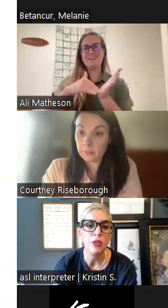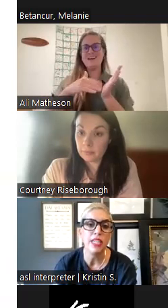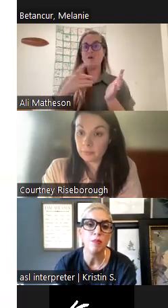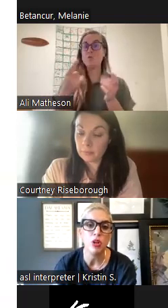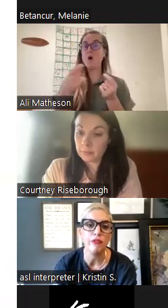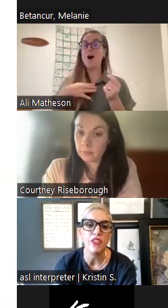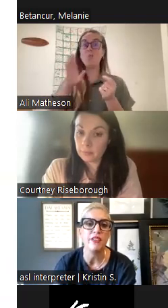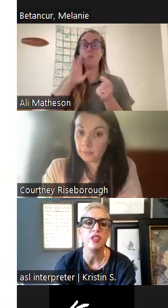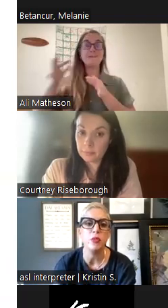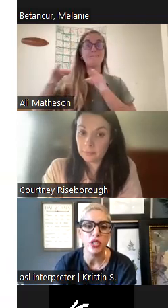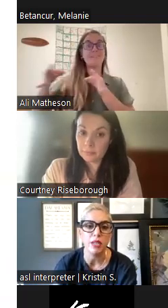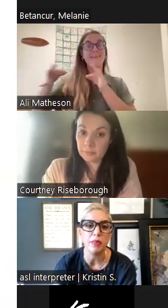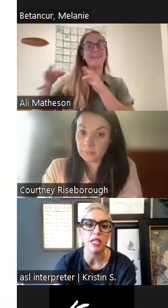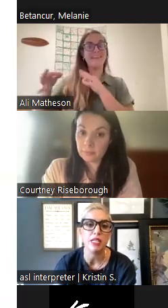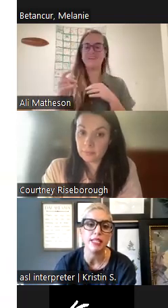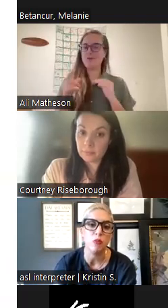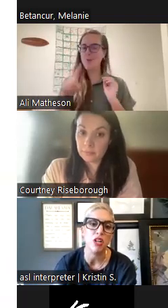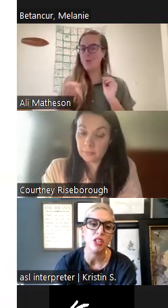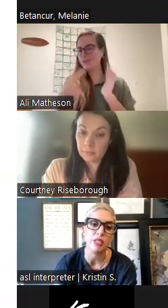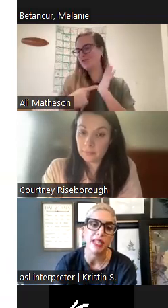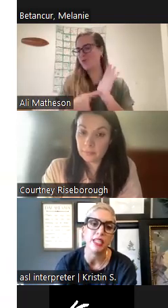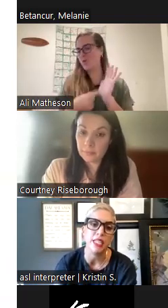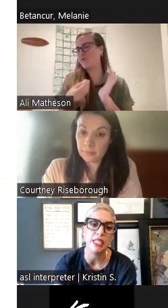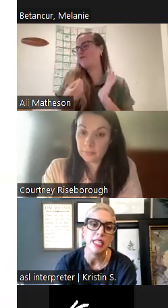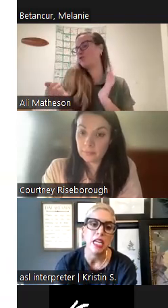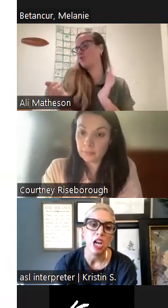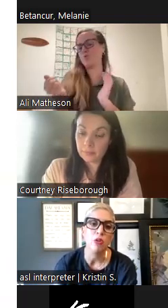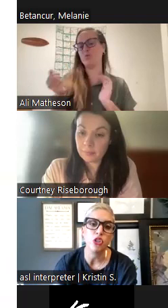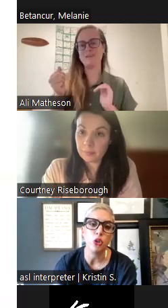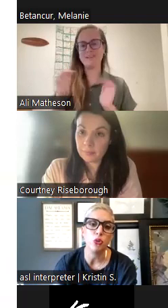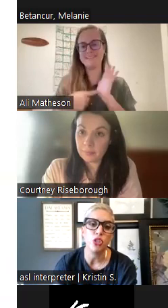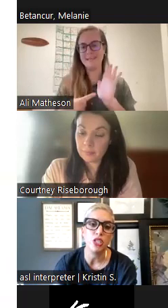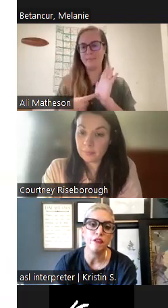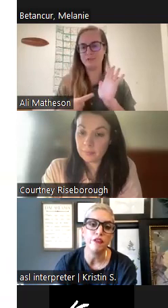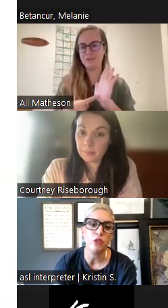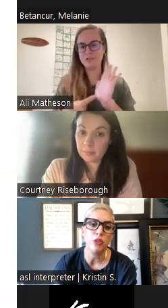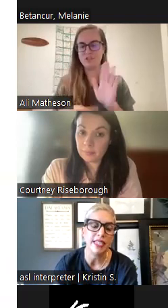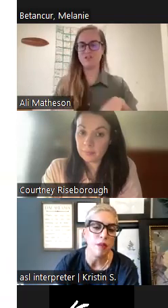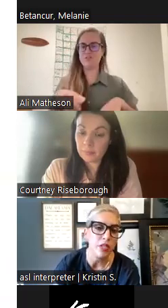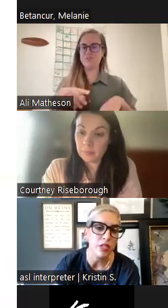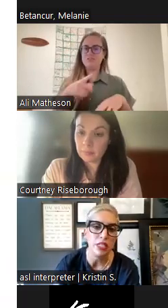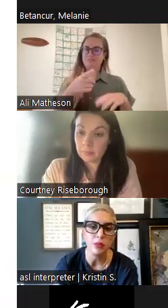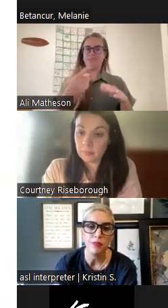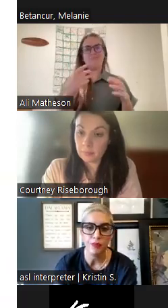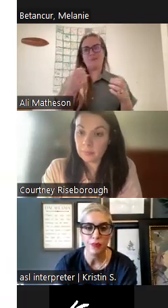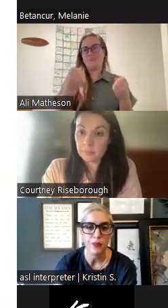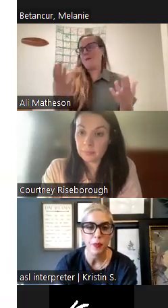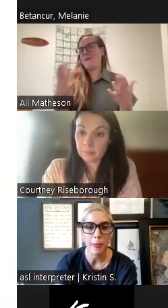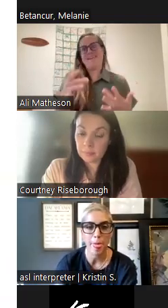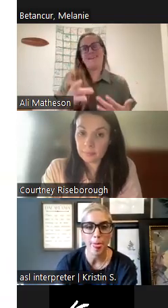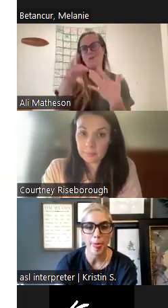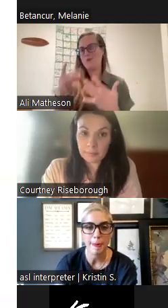So it's really important for the deaf community because I want to explain this. I want to show you just a few examples.